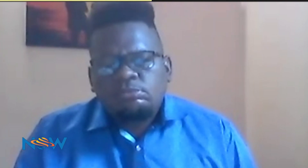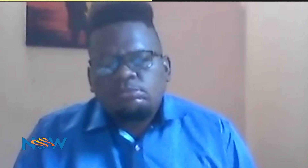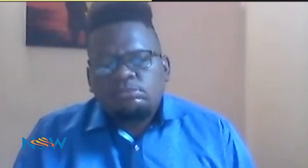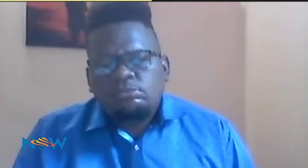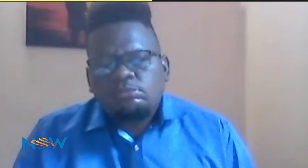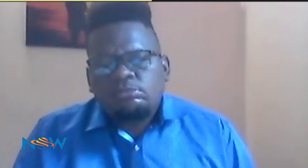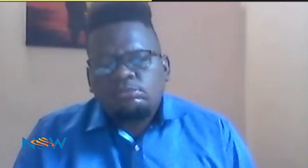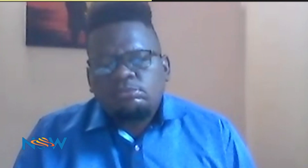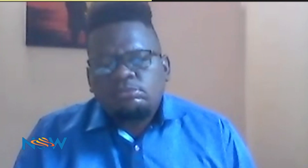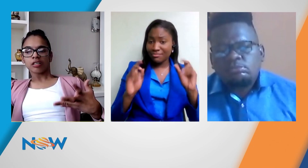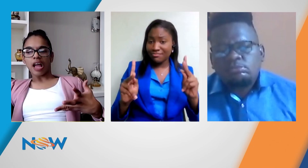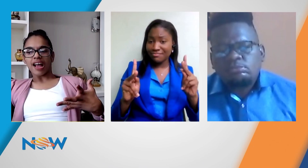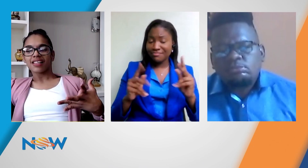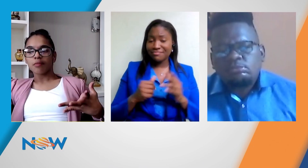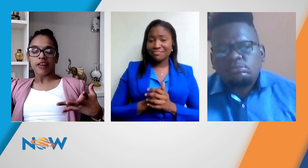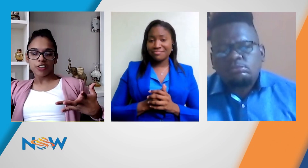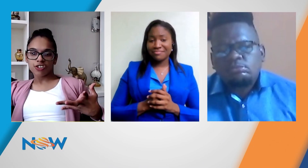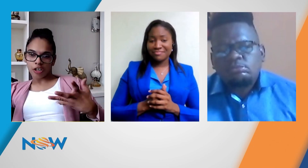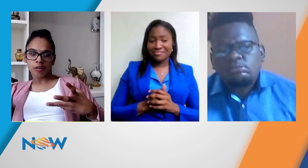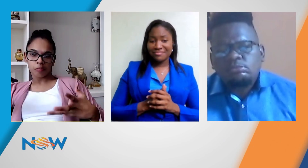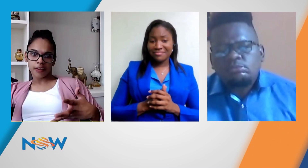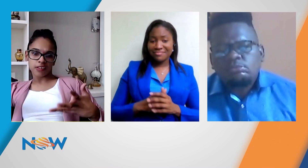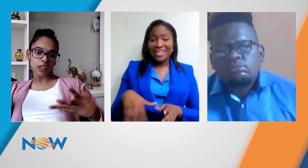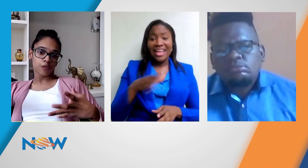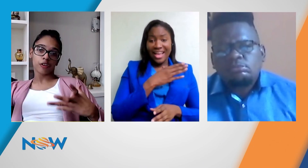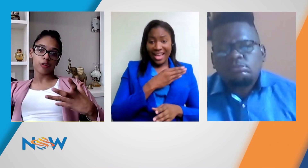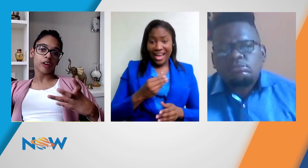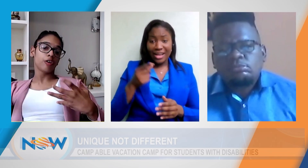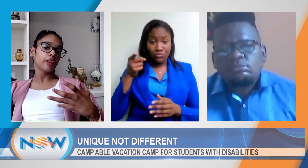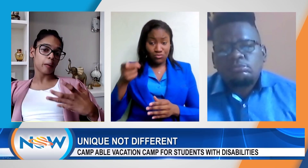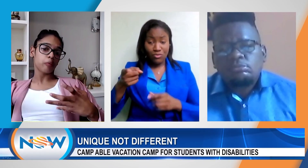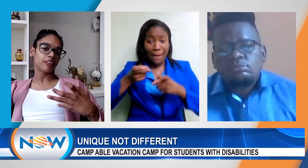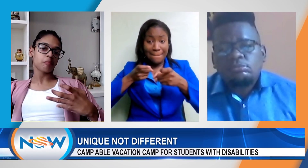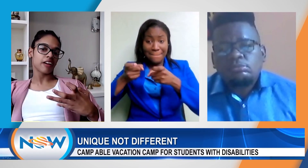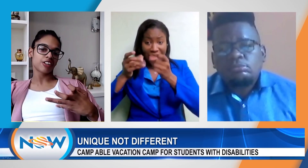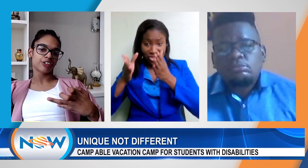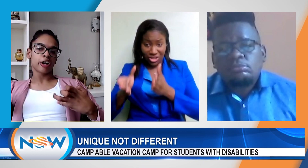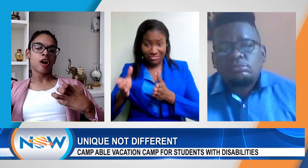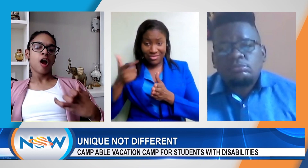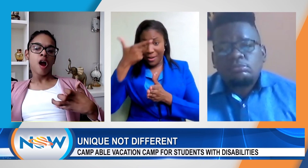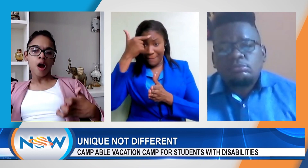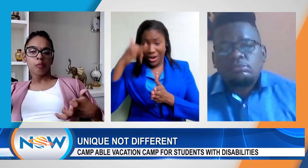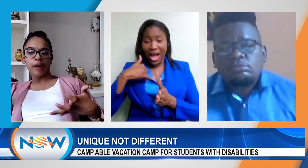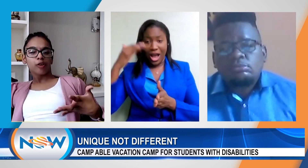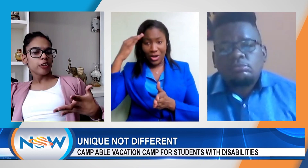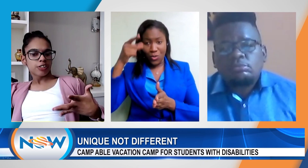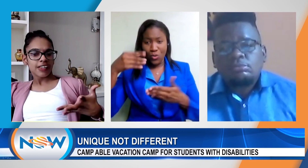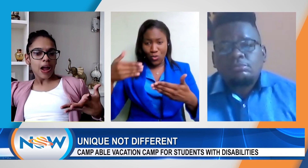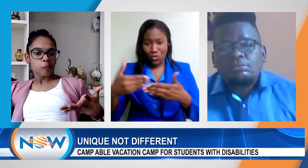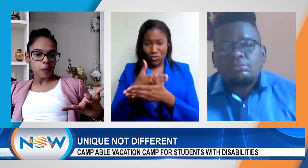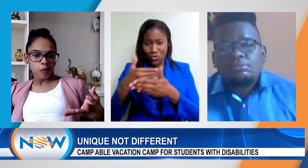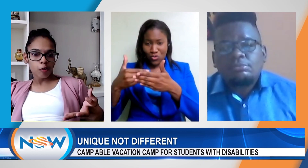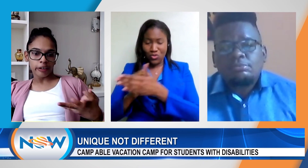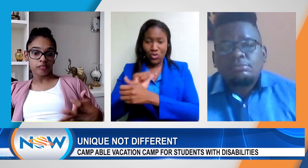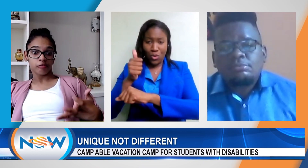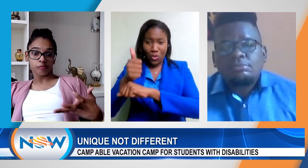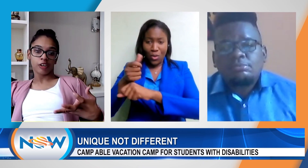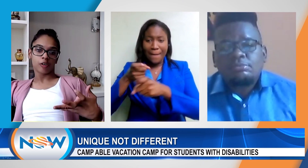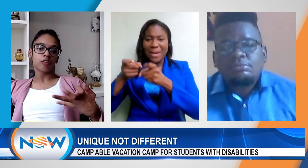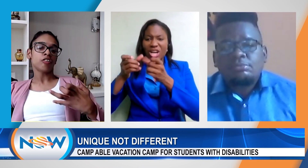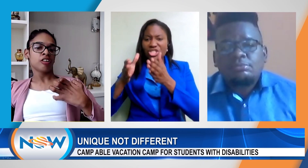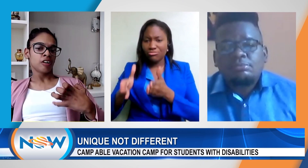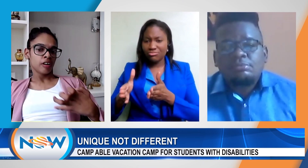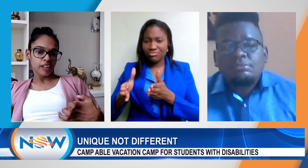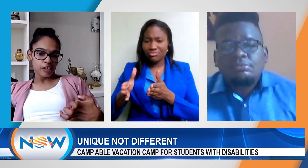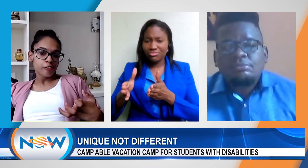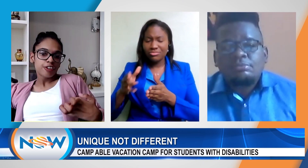Okay, and as the manager, because I know you're a newly appointed manager, where do you see Camp Able going,